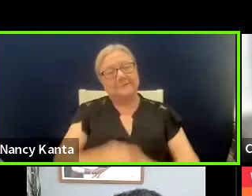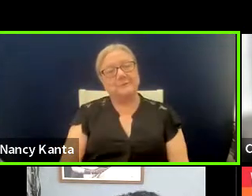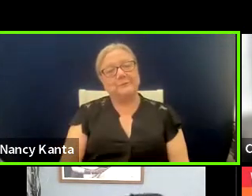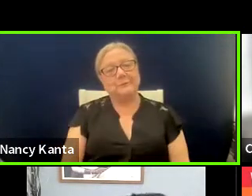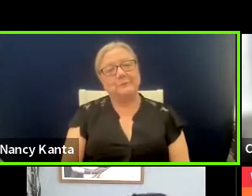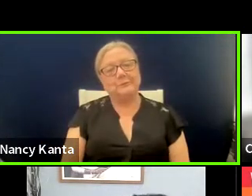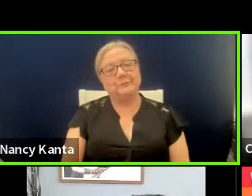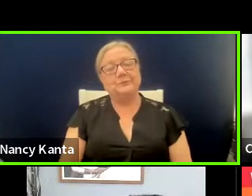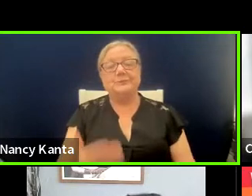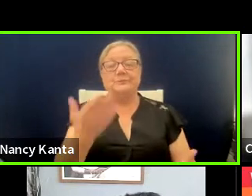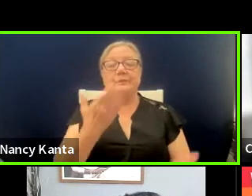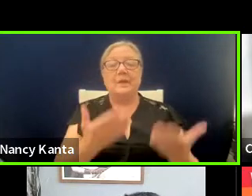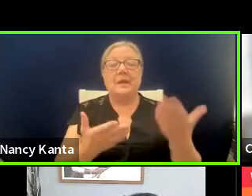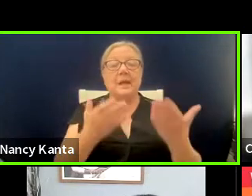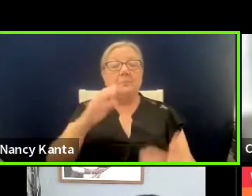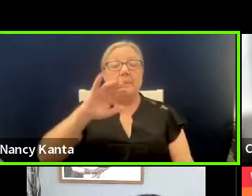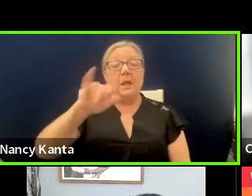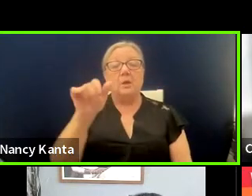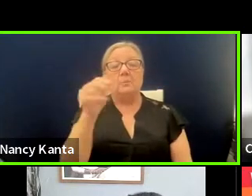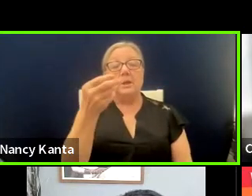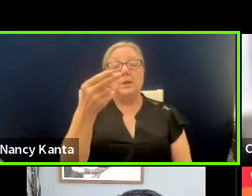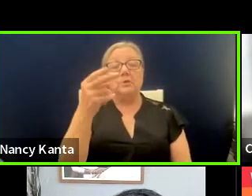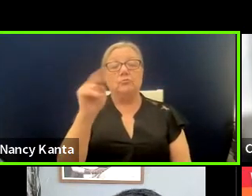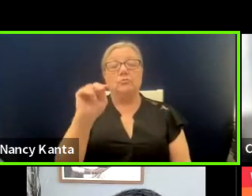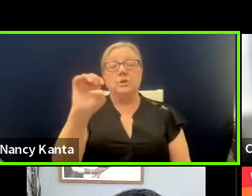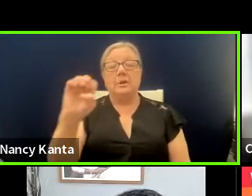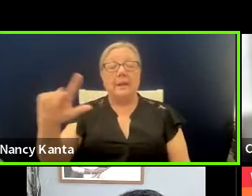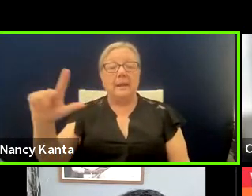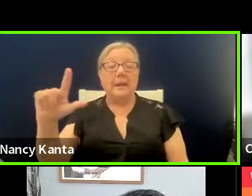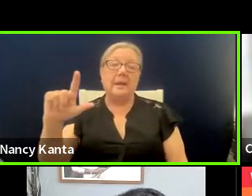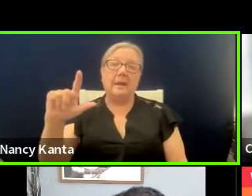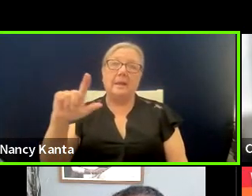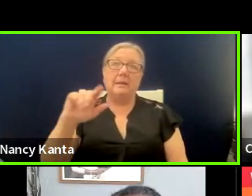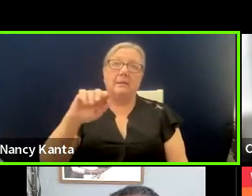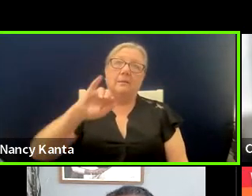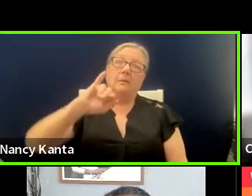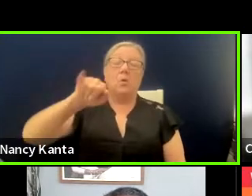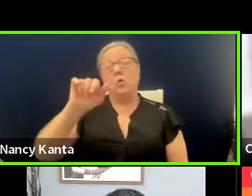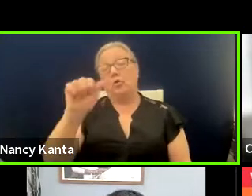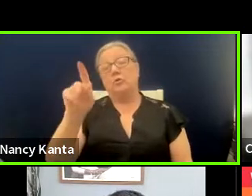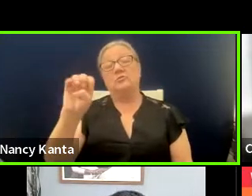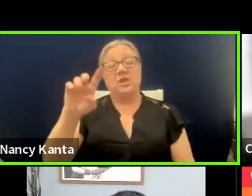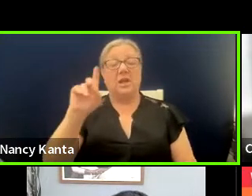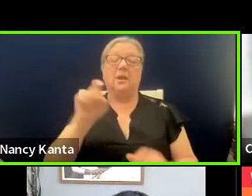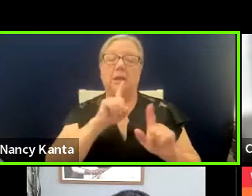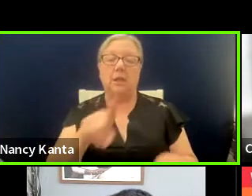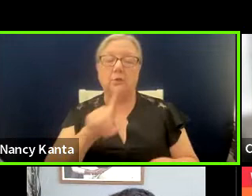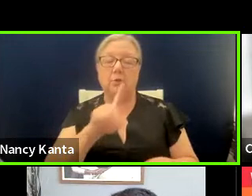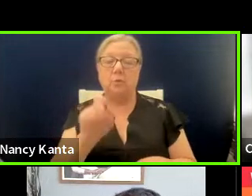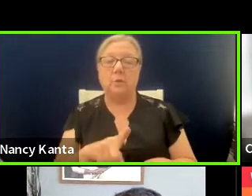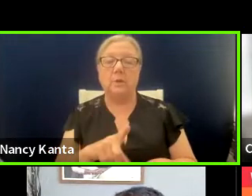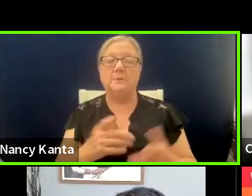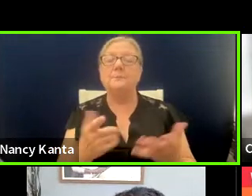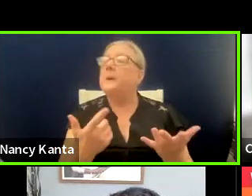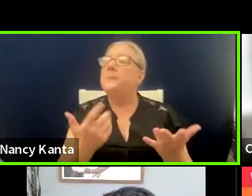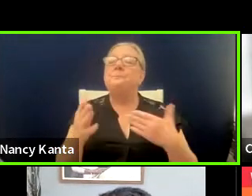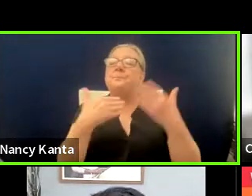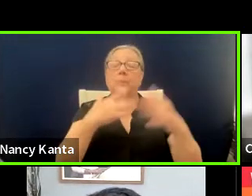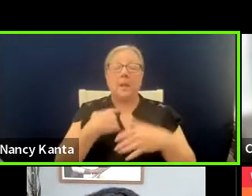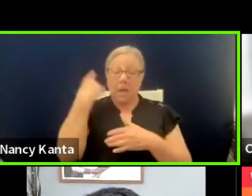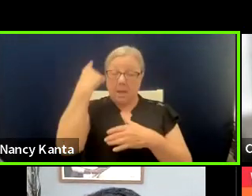maybe Janelle and Jake, but I guess I'm wondering, like, in this phase of the